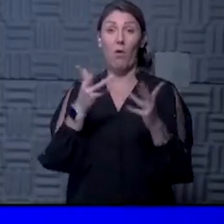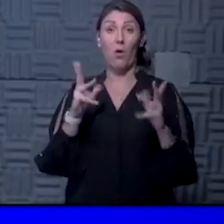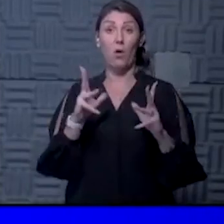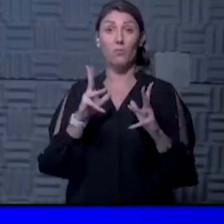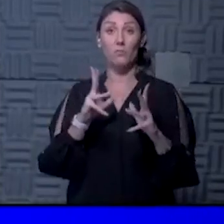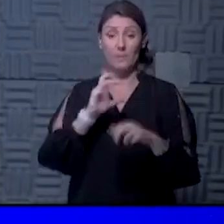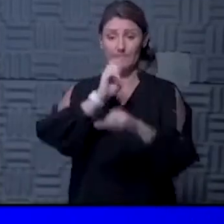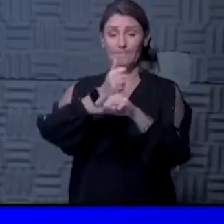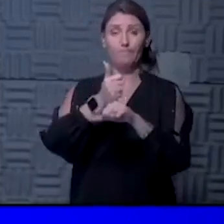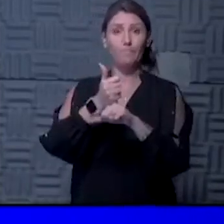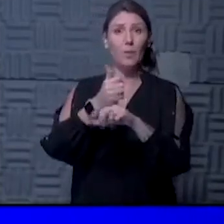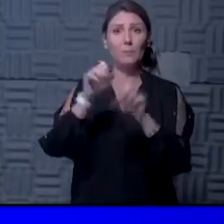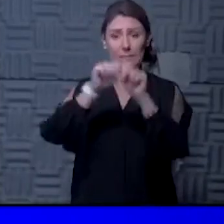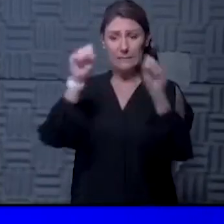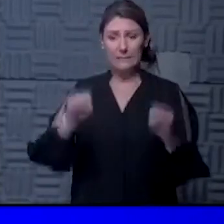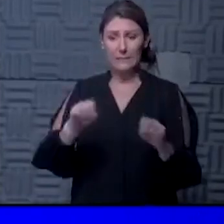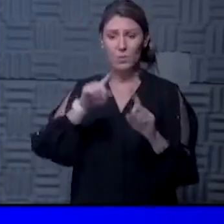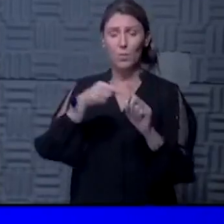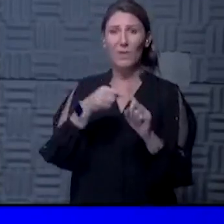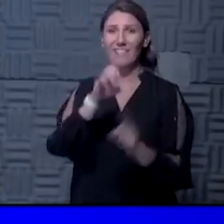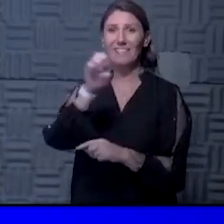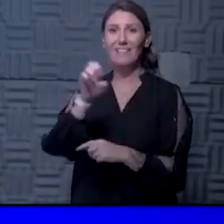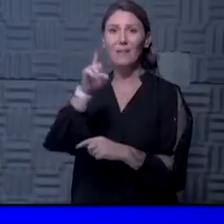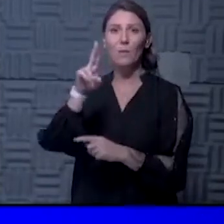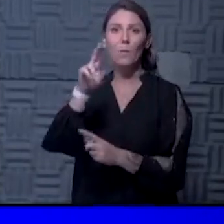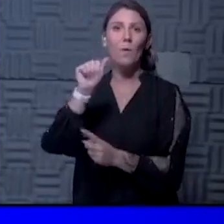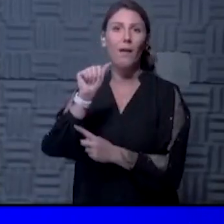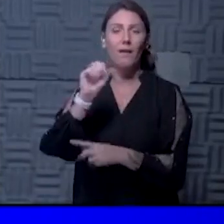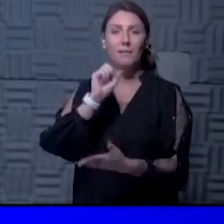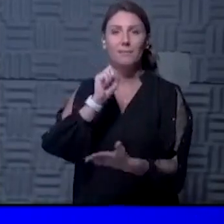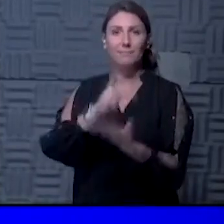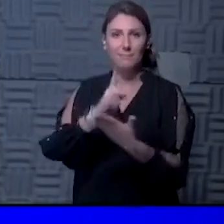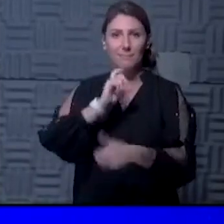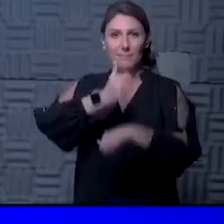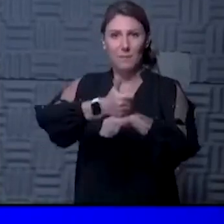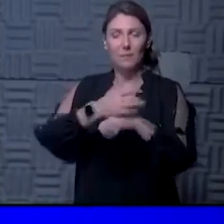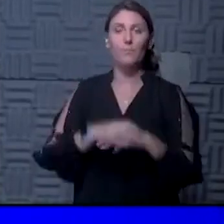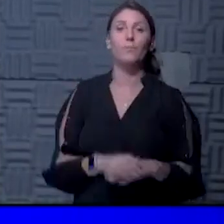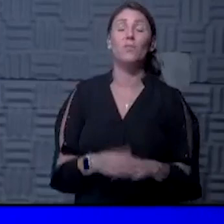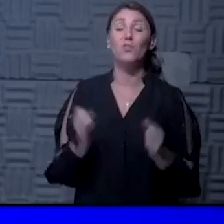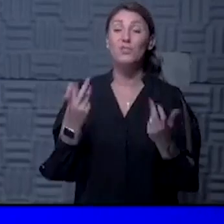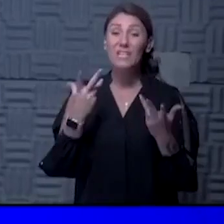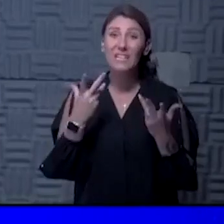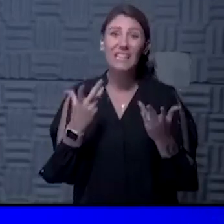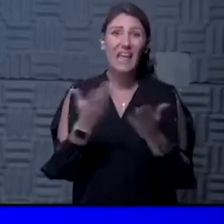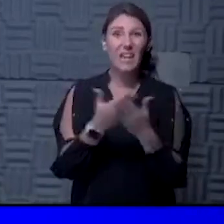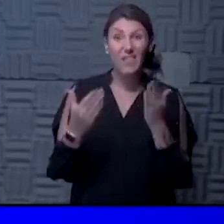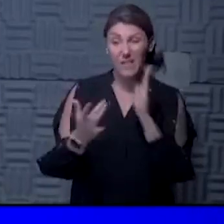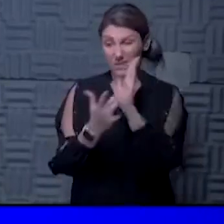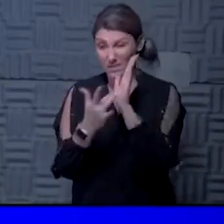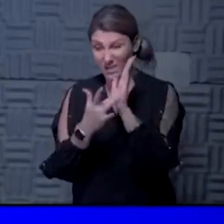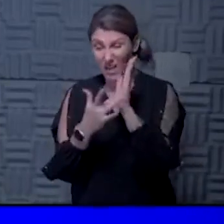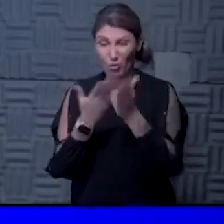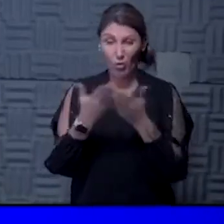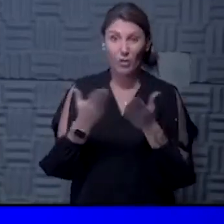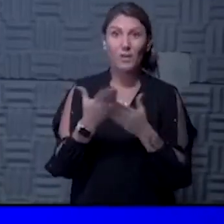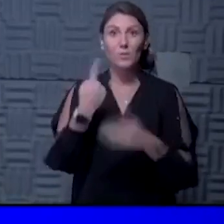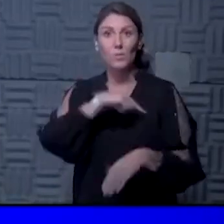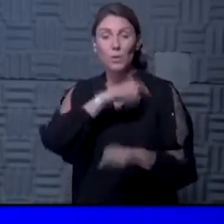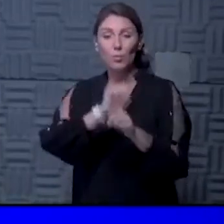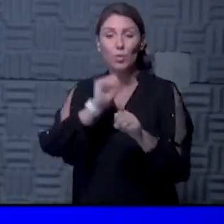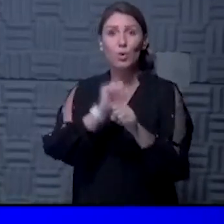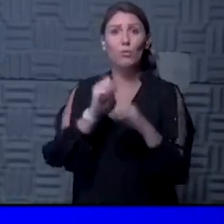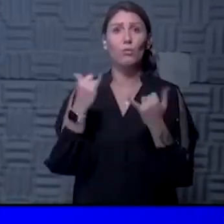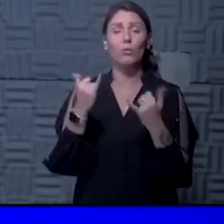that people can get those once the EUA is established. There are a lot of logistic and technical factors, but we are working on that currently.